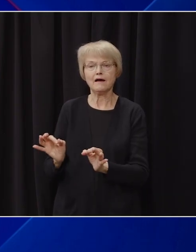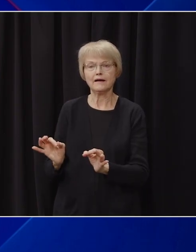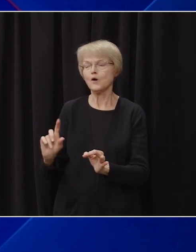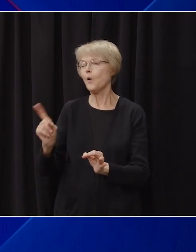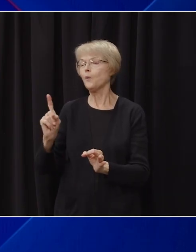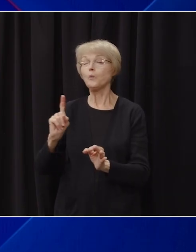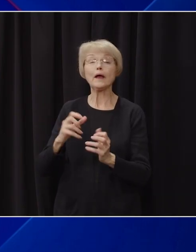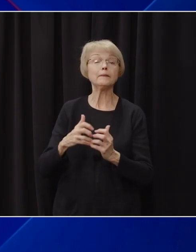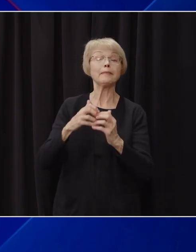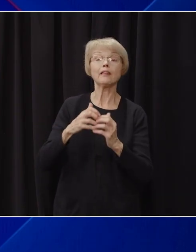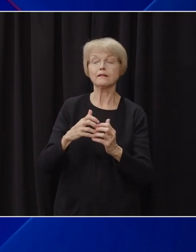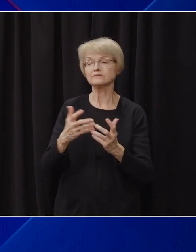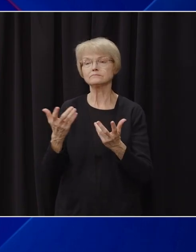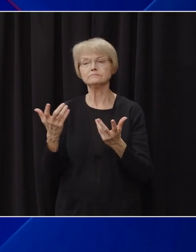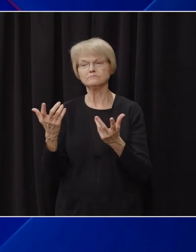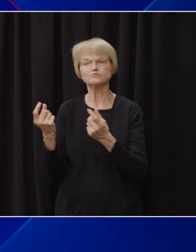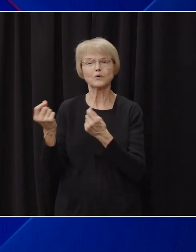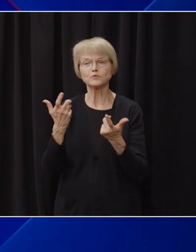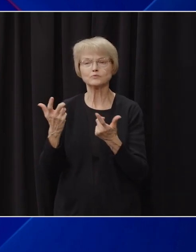build things that we're building.